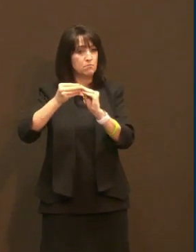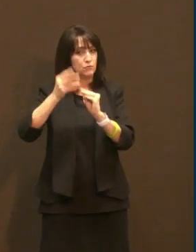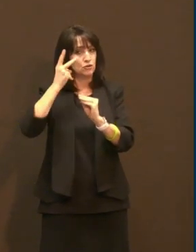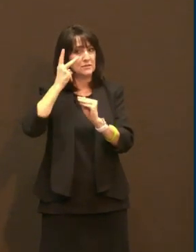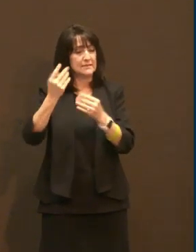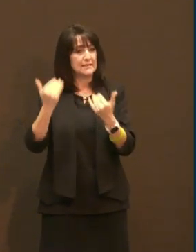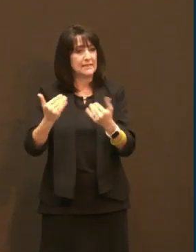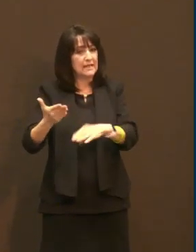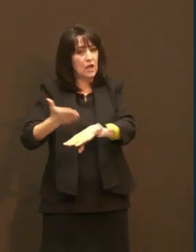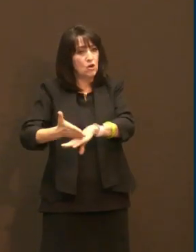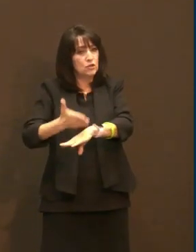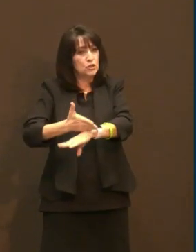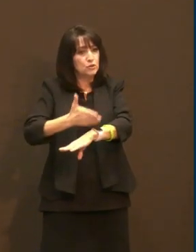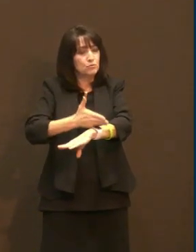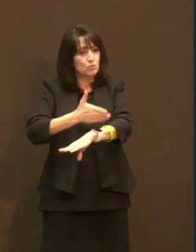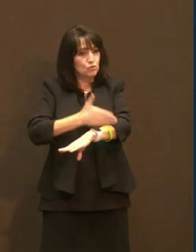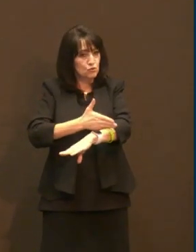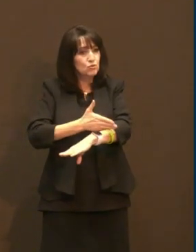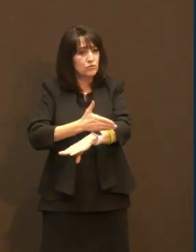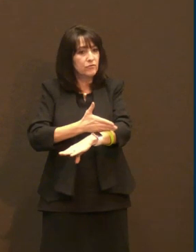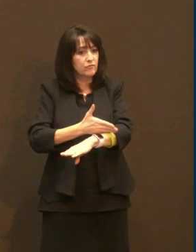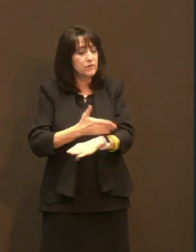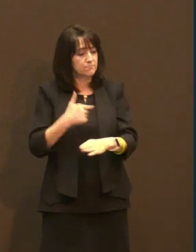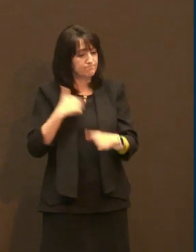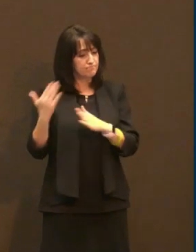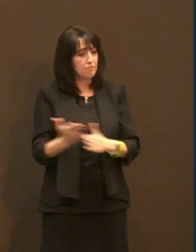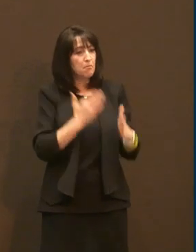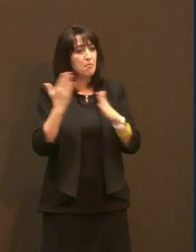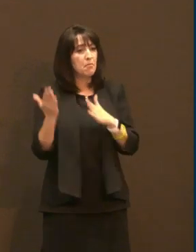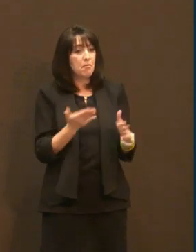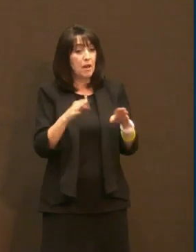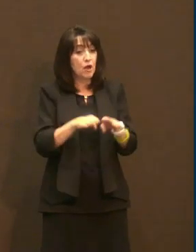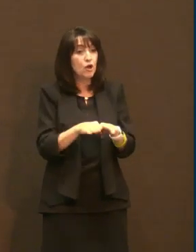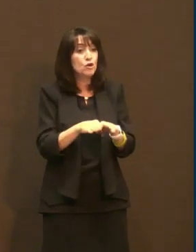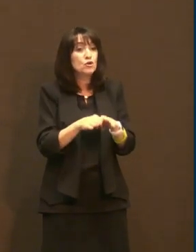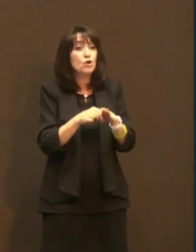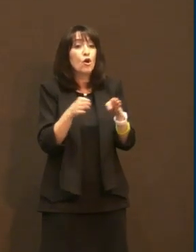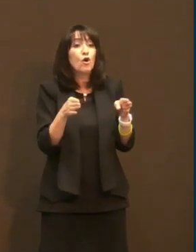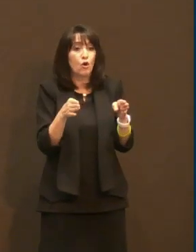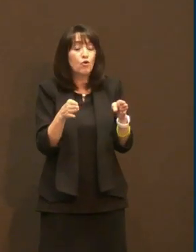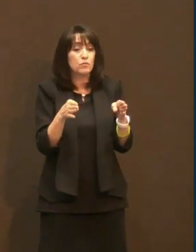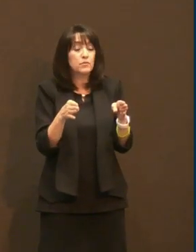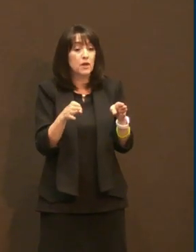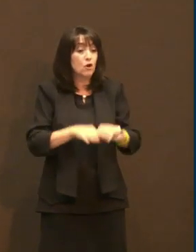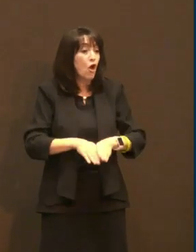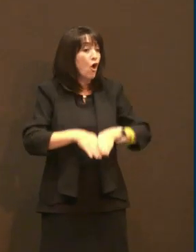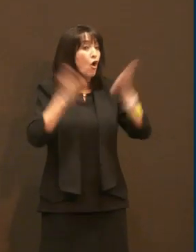the reopening of our economy here in Delaware. That will be a rolling reopening.